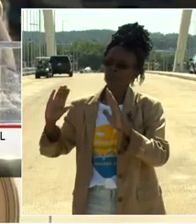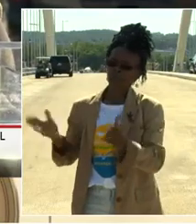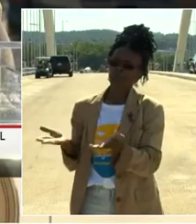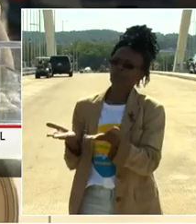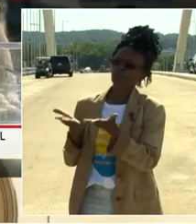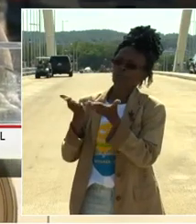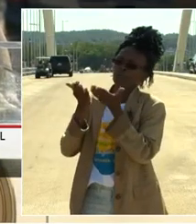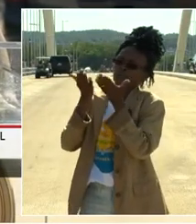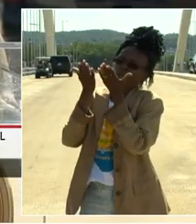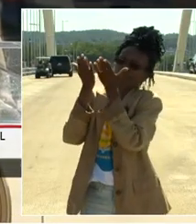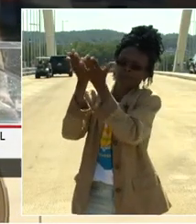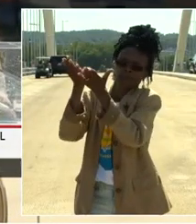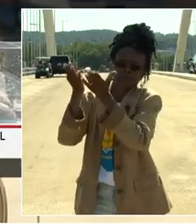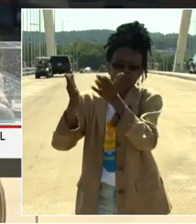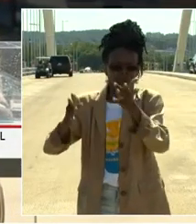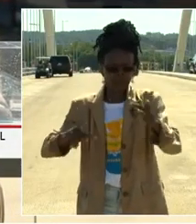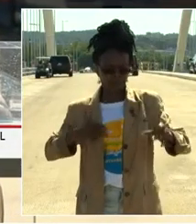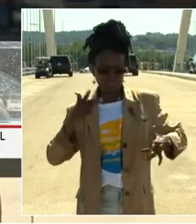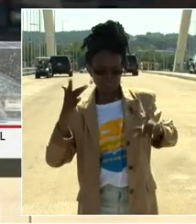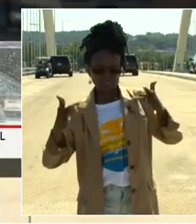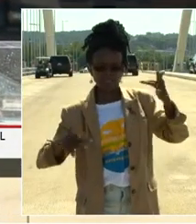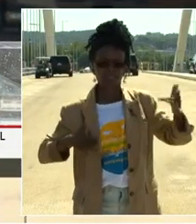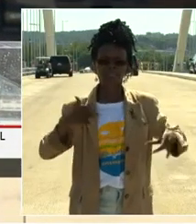rise high as the